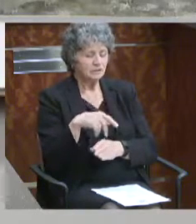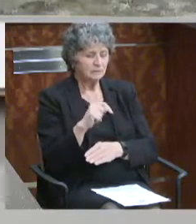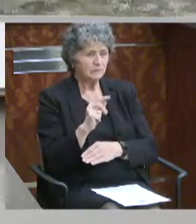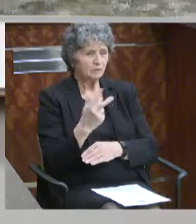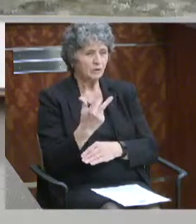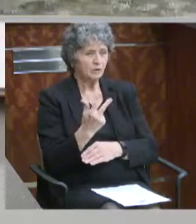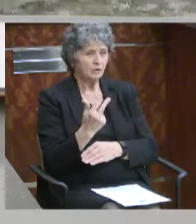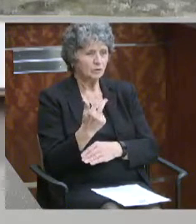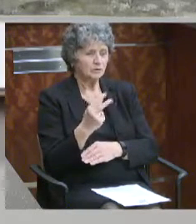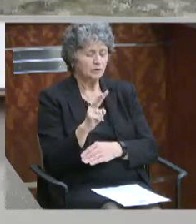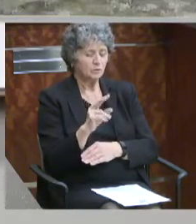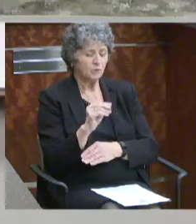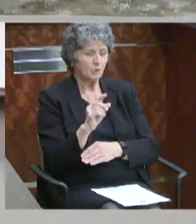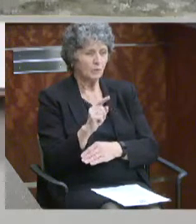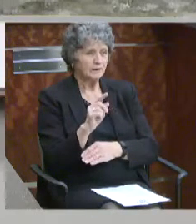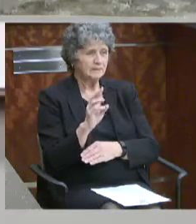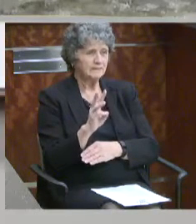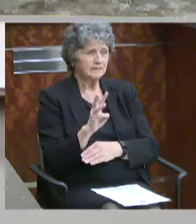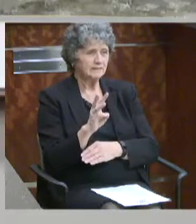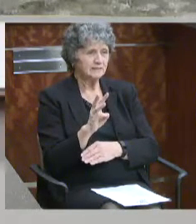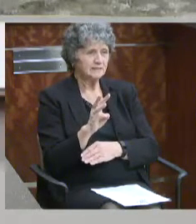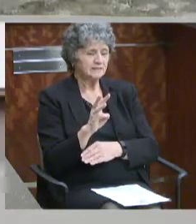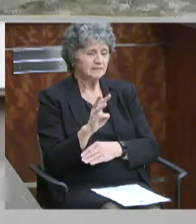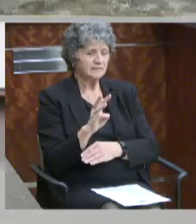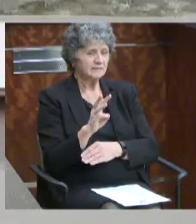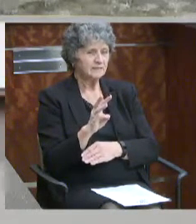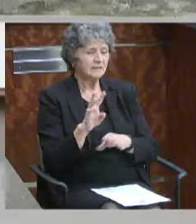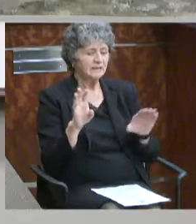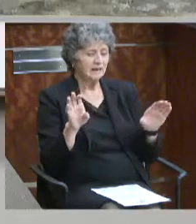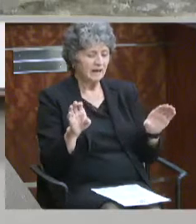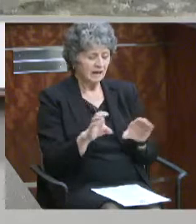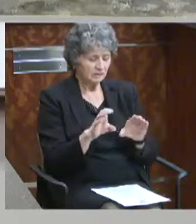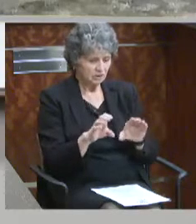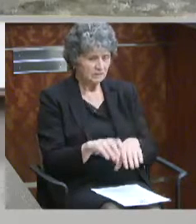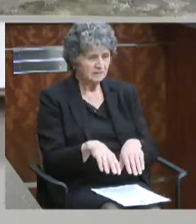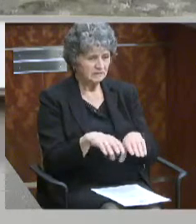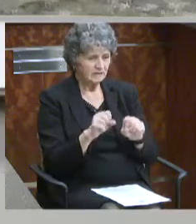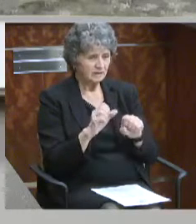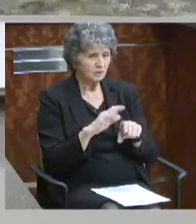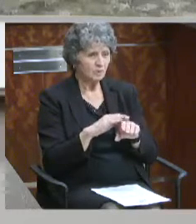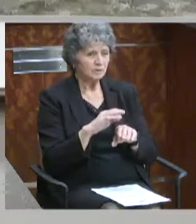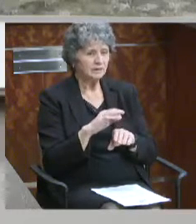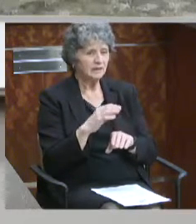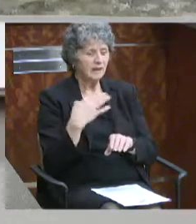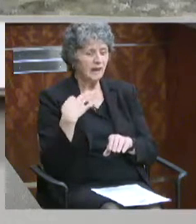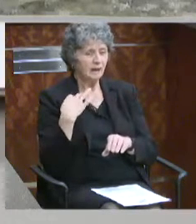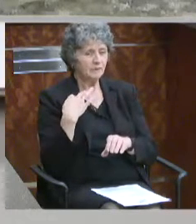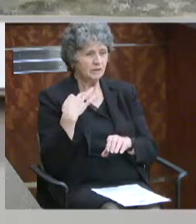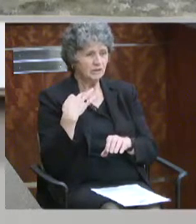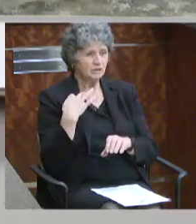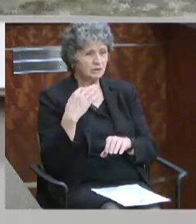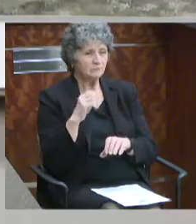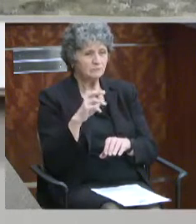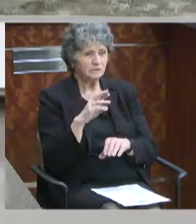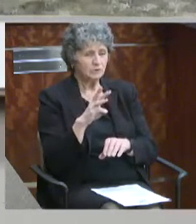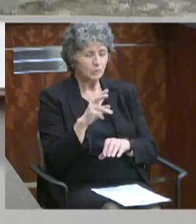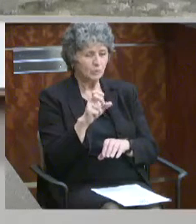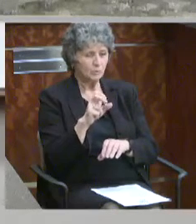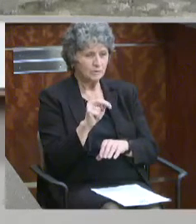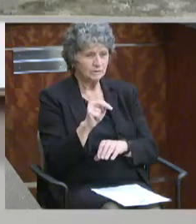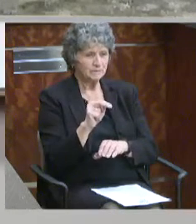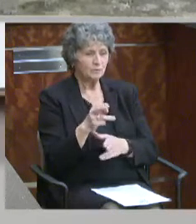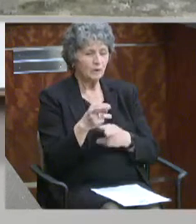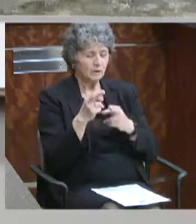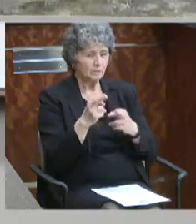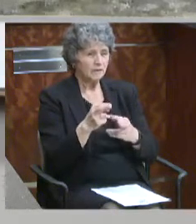13th, 2016, the following action was taken on the subject zoning application. Mr. Wilson made a motion to